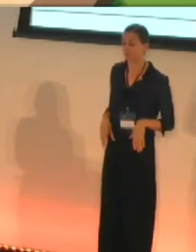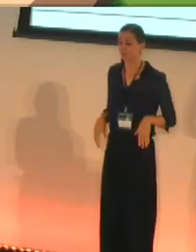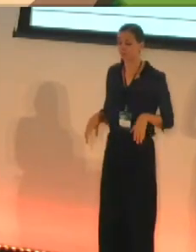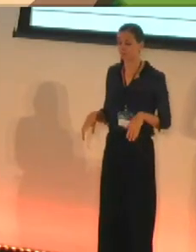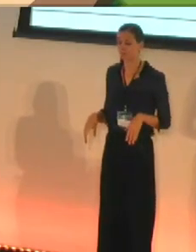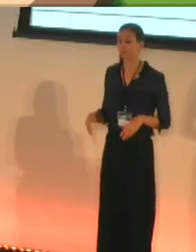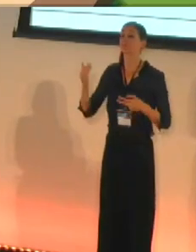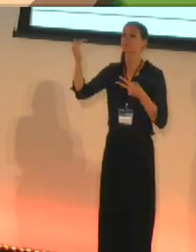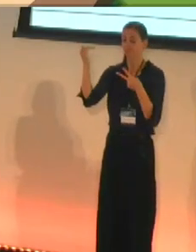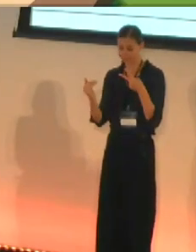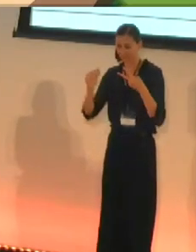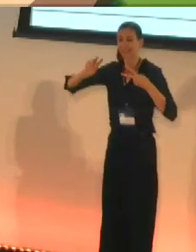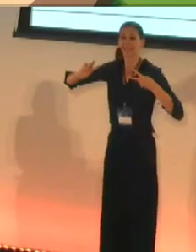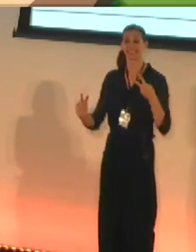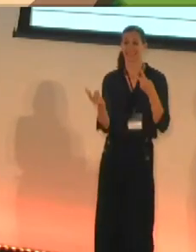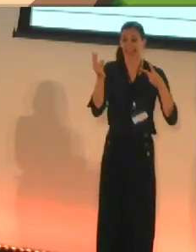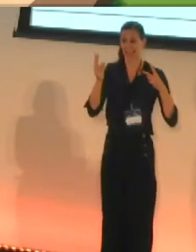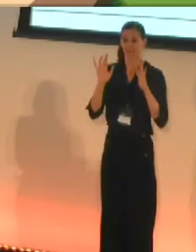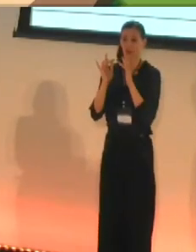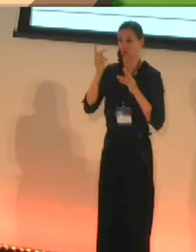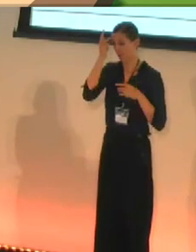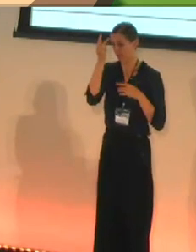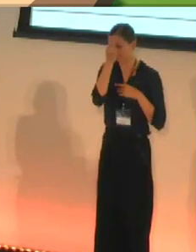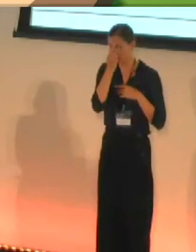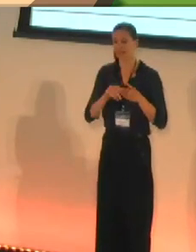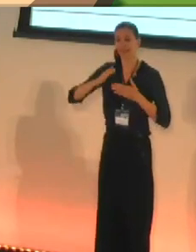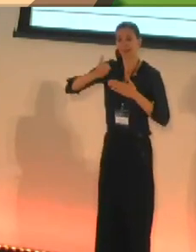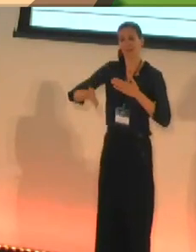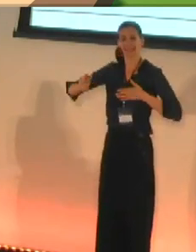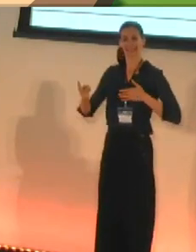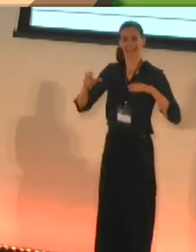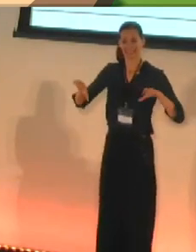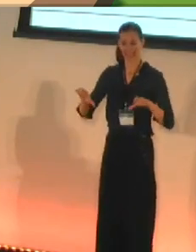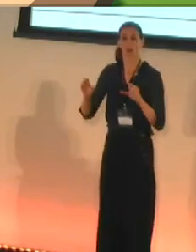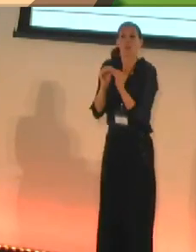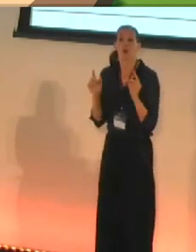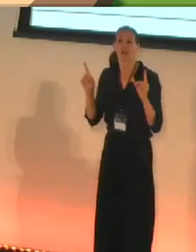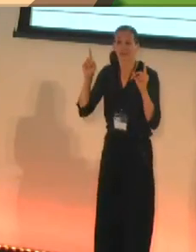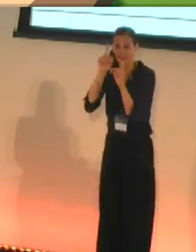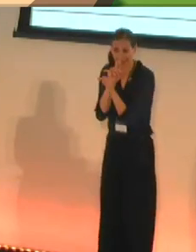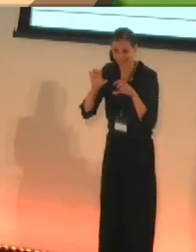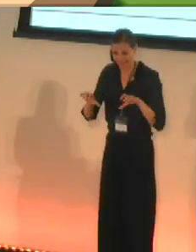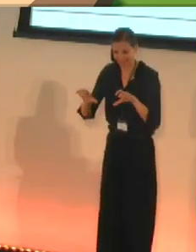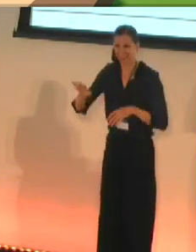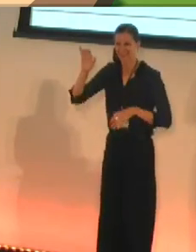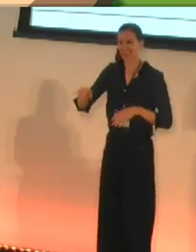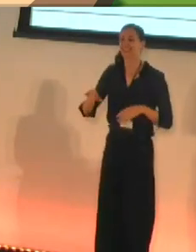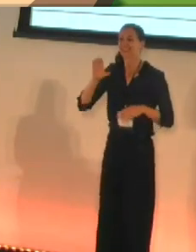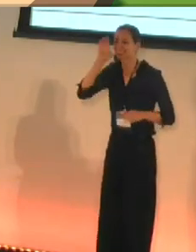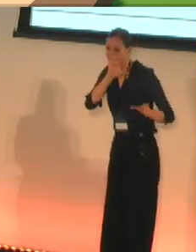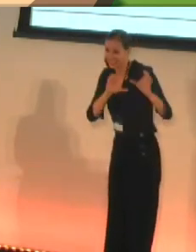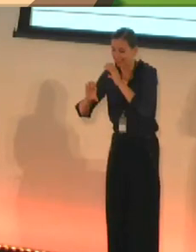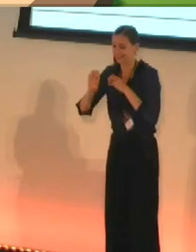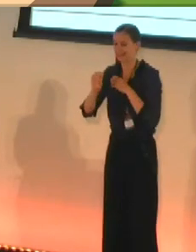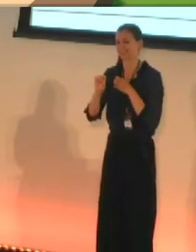our second virtual park and completed our second task, a more complex task, a scavenger hunt. In this park, which was a